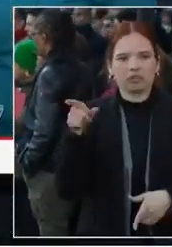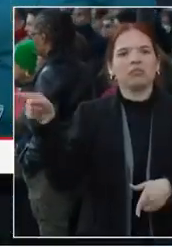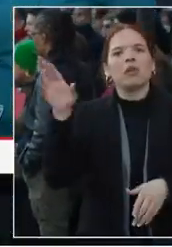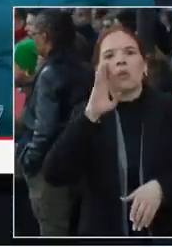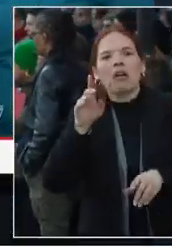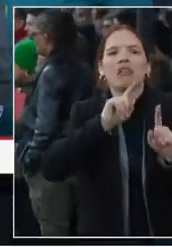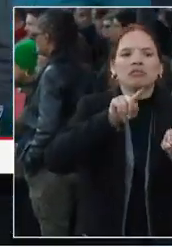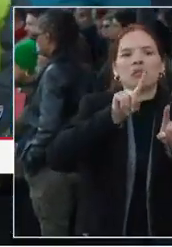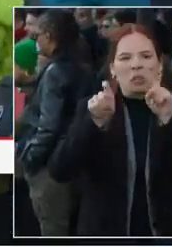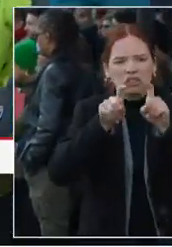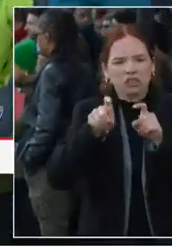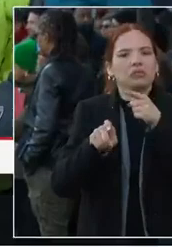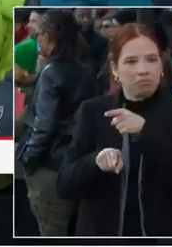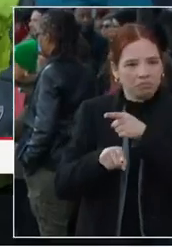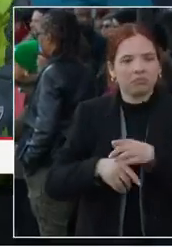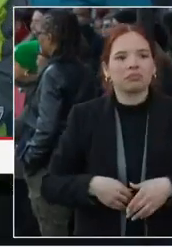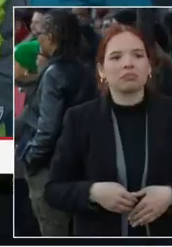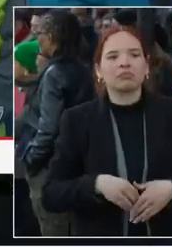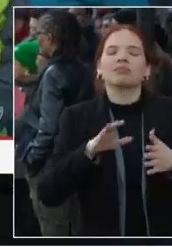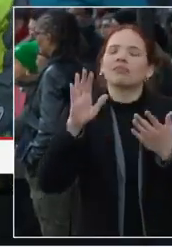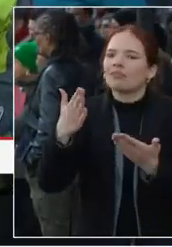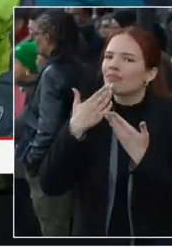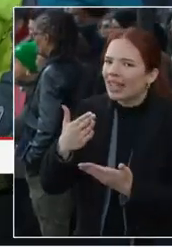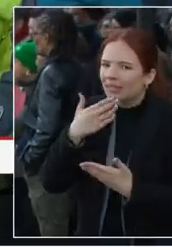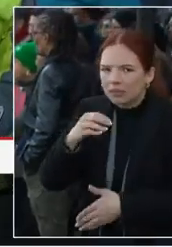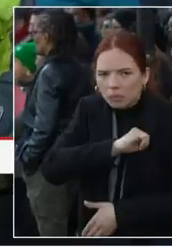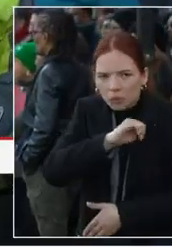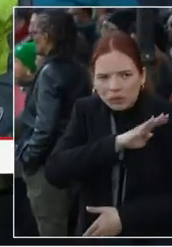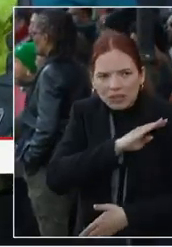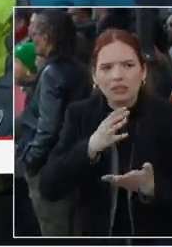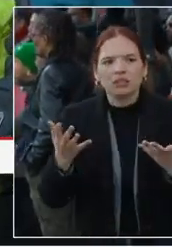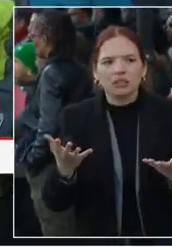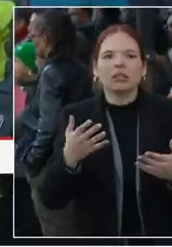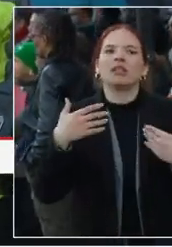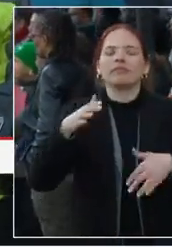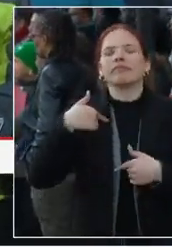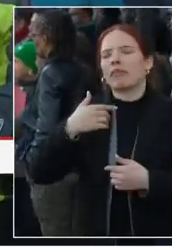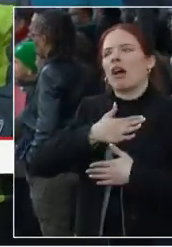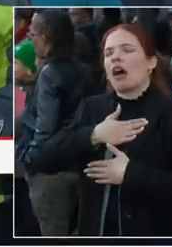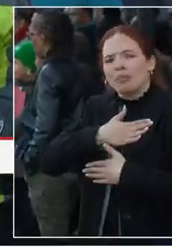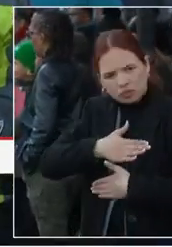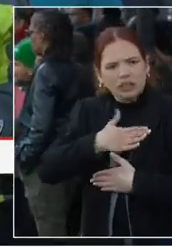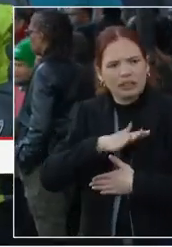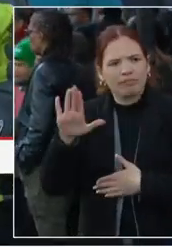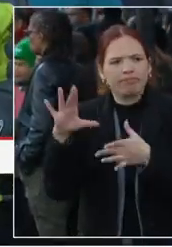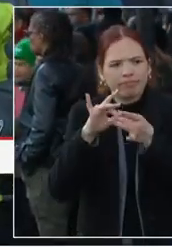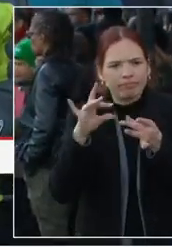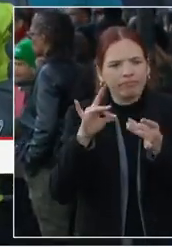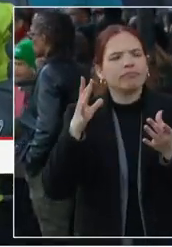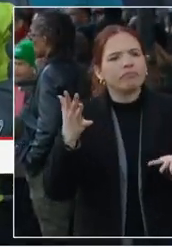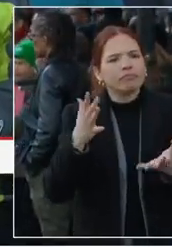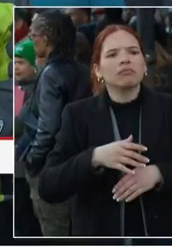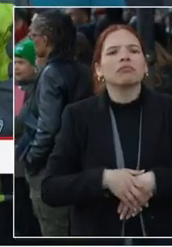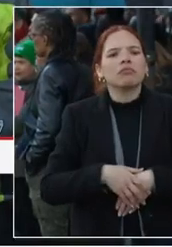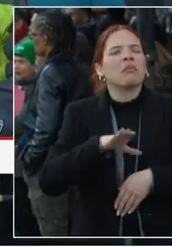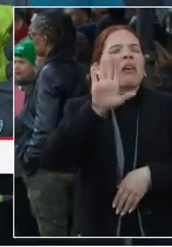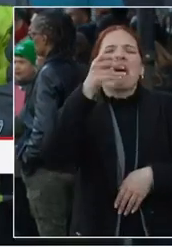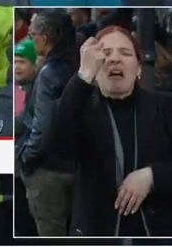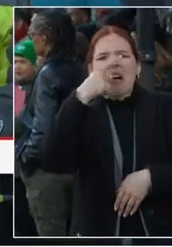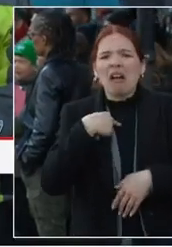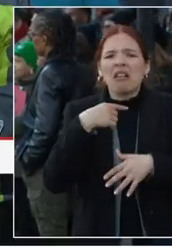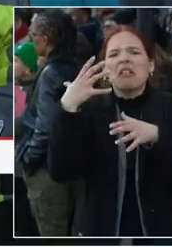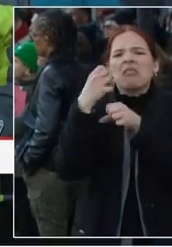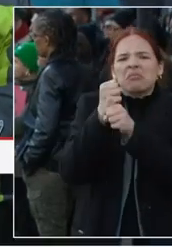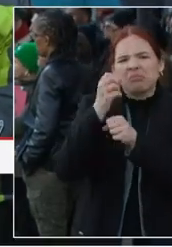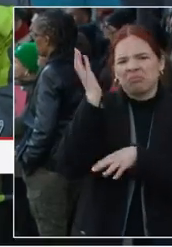Thank you, Madam Mayor. I appreciate that. And I just wanted to say, I'm going to be very brief in terms of my remarks, but the mayor mentioned the